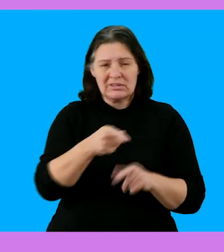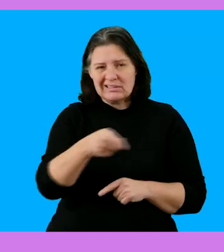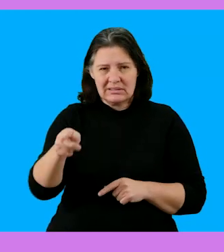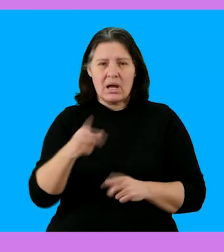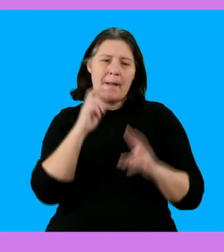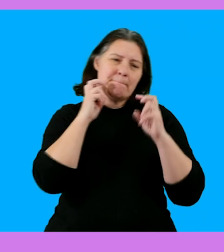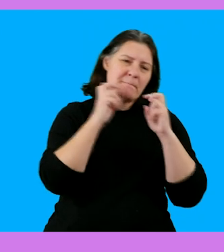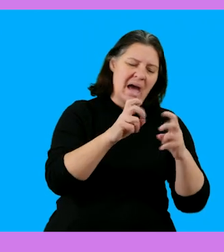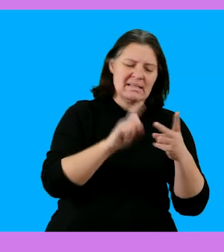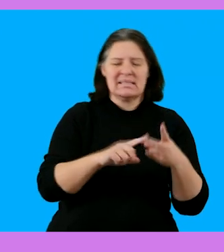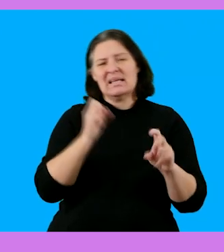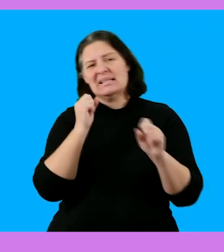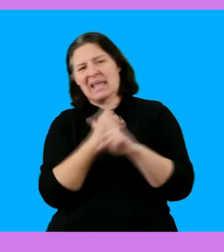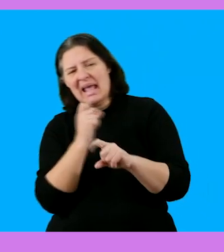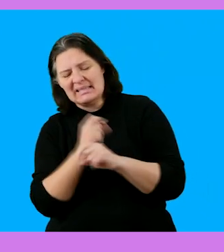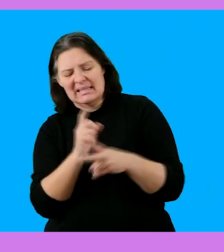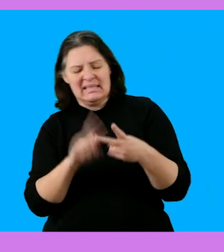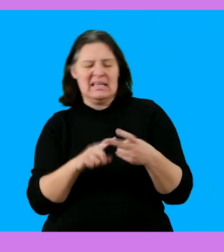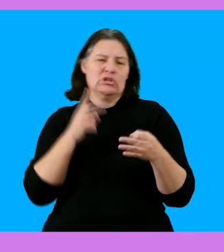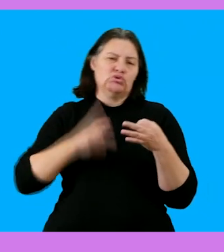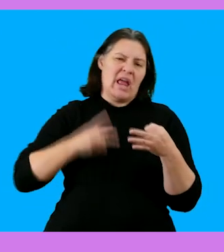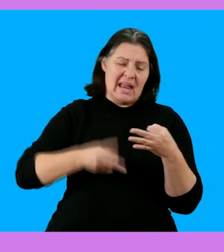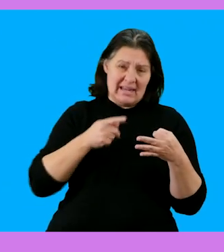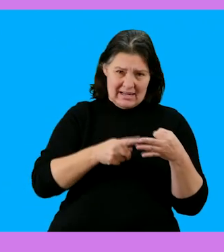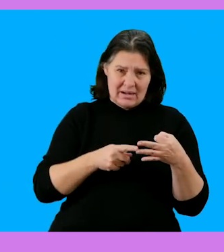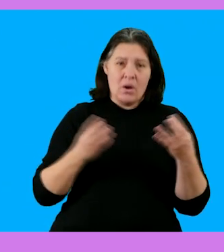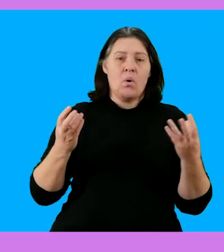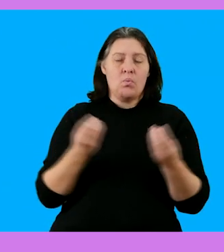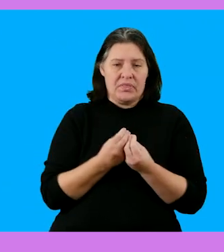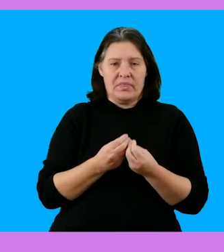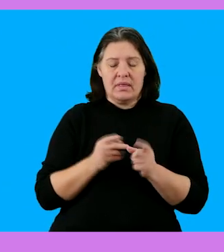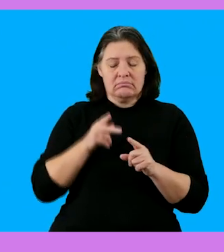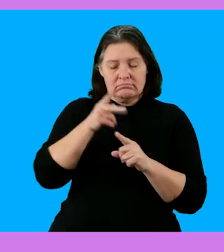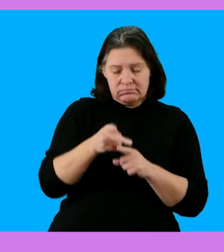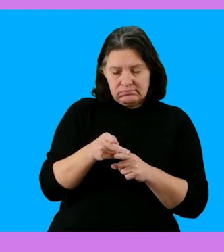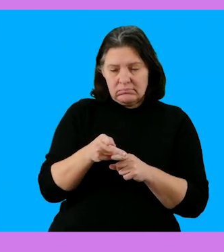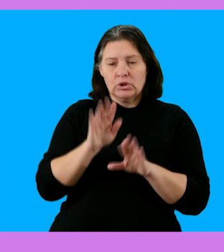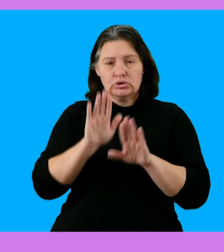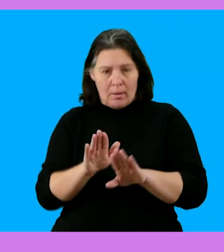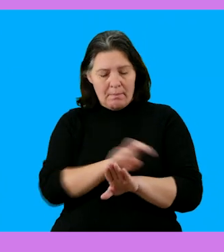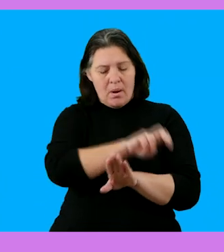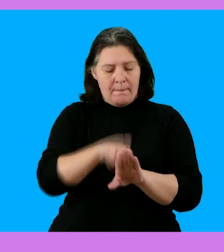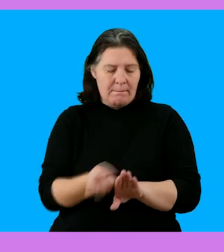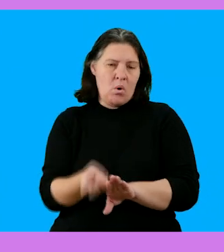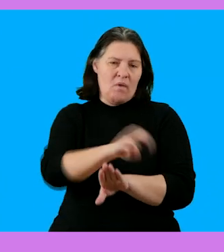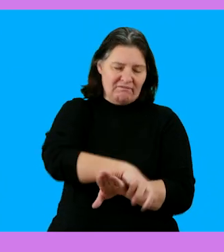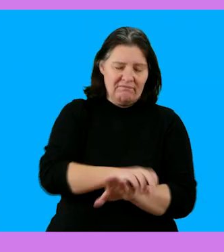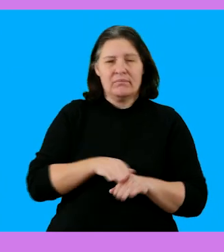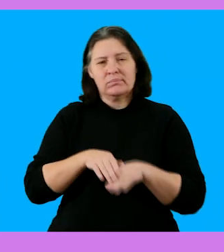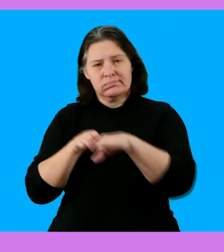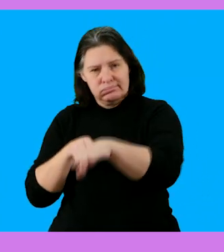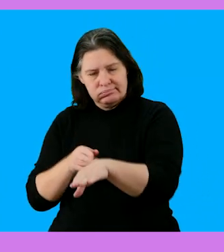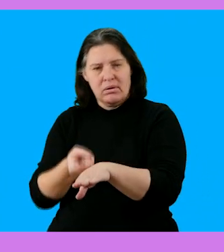right, that either a bus, a taxi, a train takes, together with its stops to pick up or drop